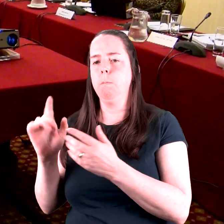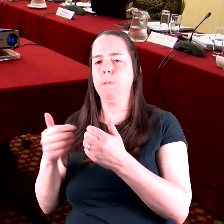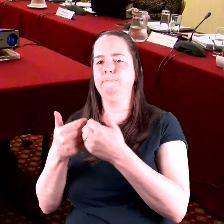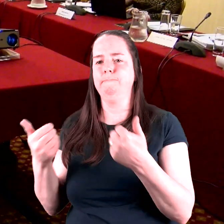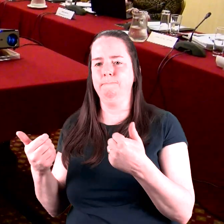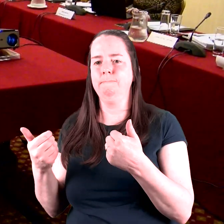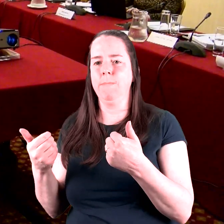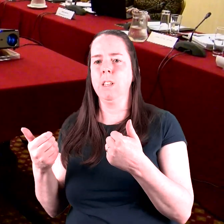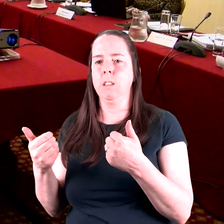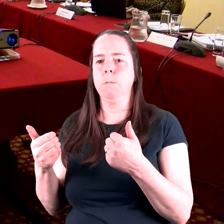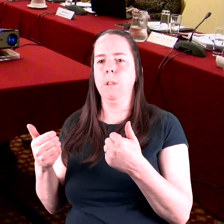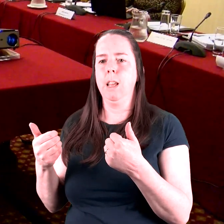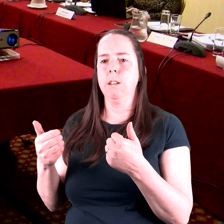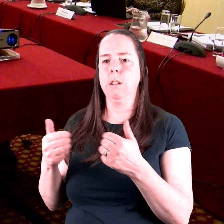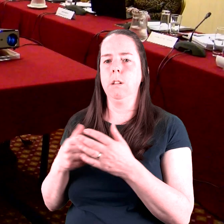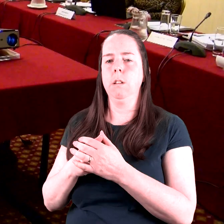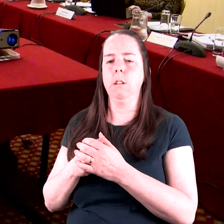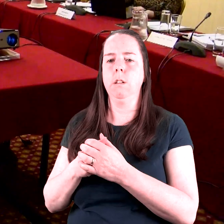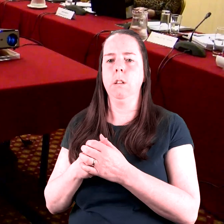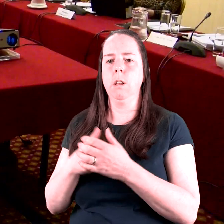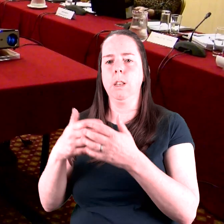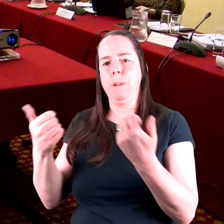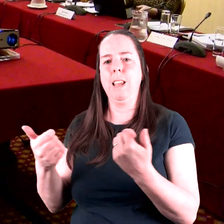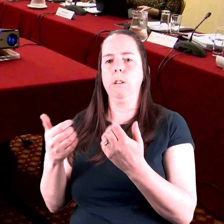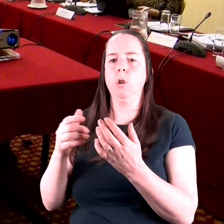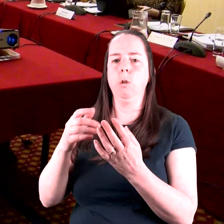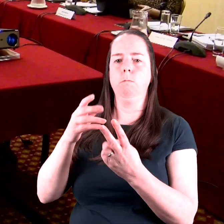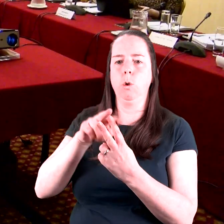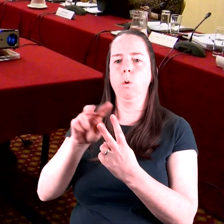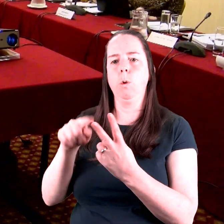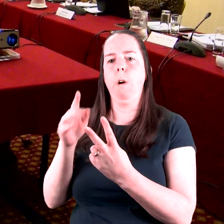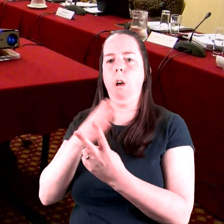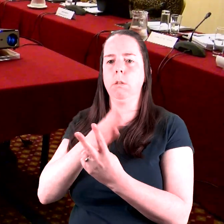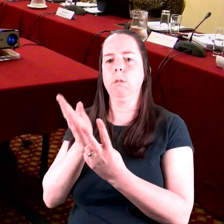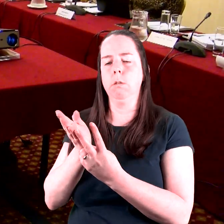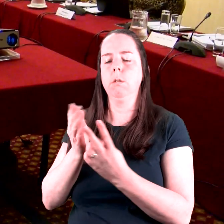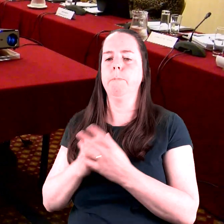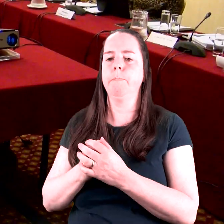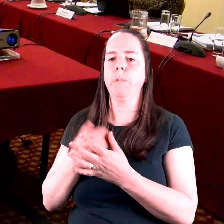it's split into two parts of the fund. Any questions or comments?